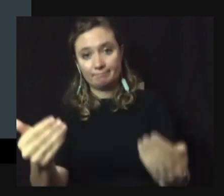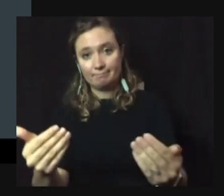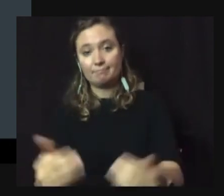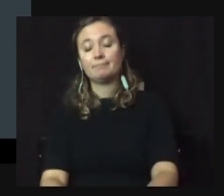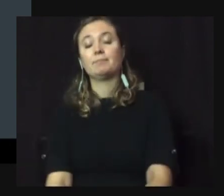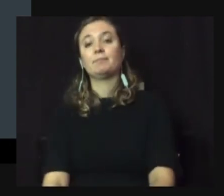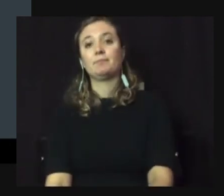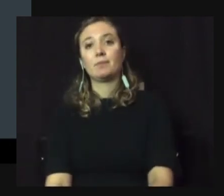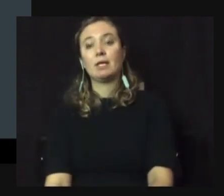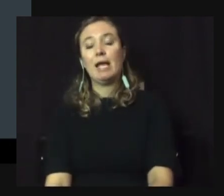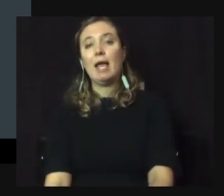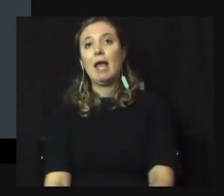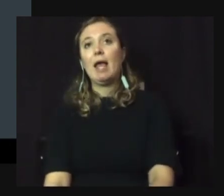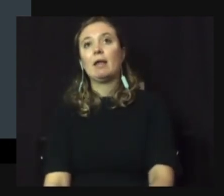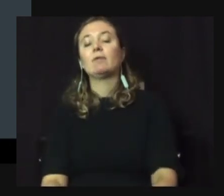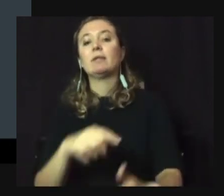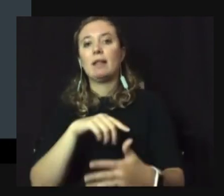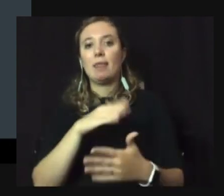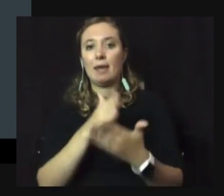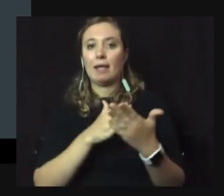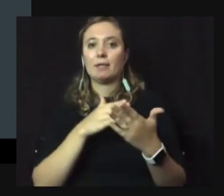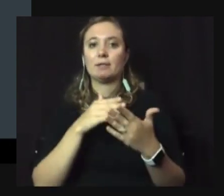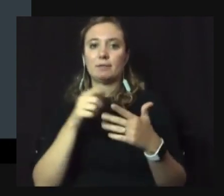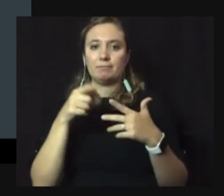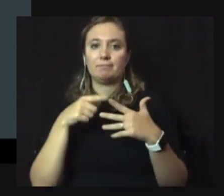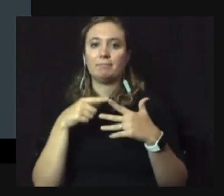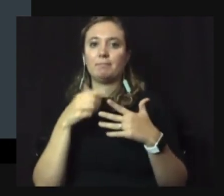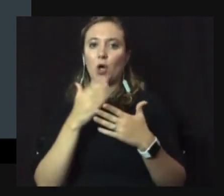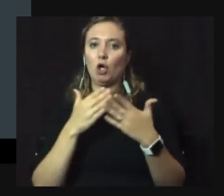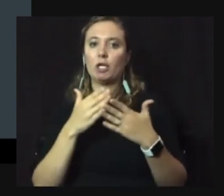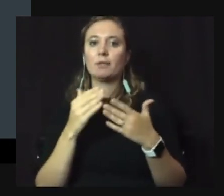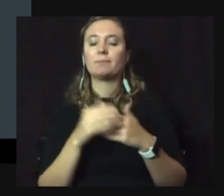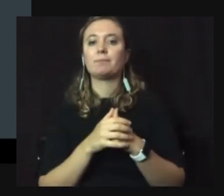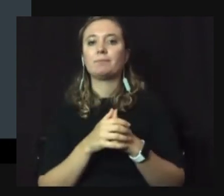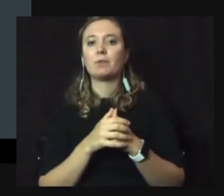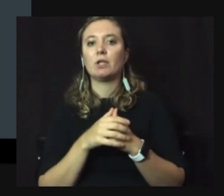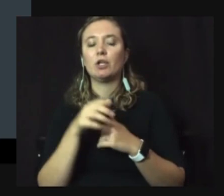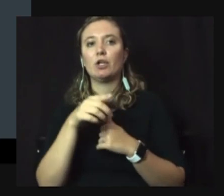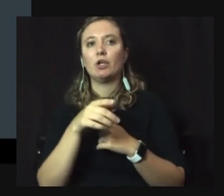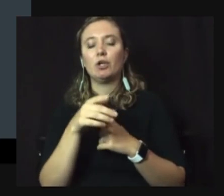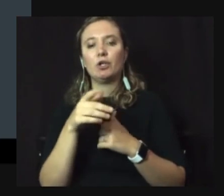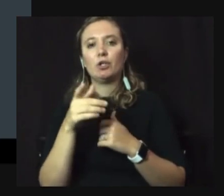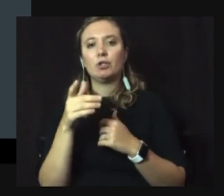And I'm going to say, so the next part about your daughter passing.